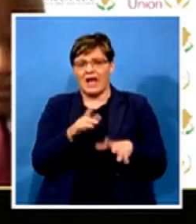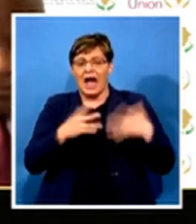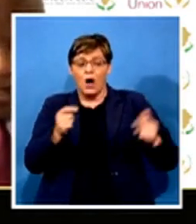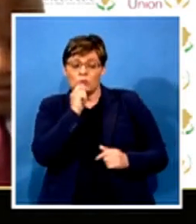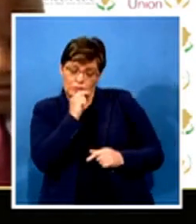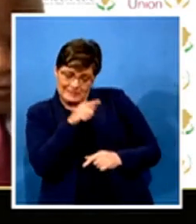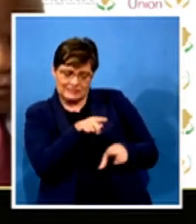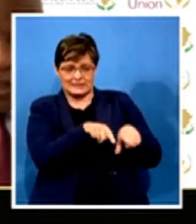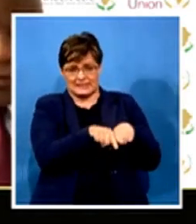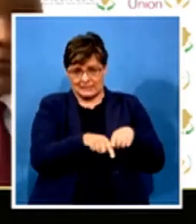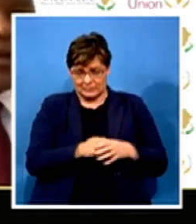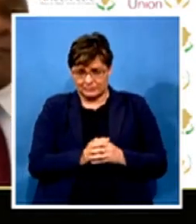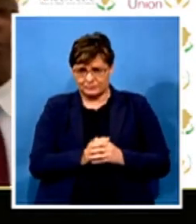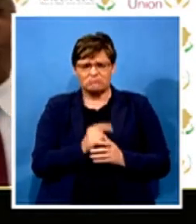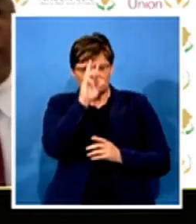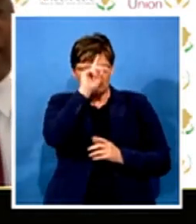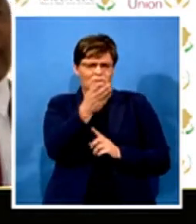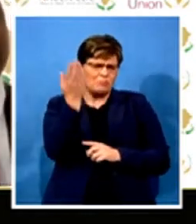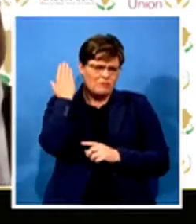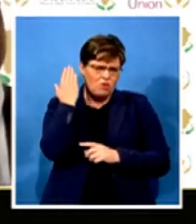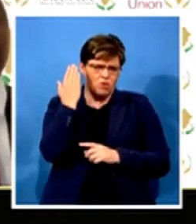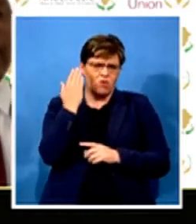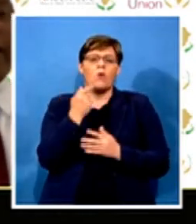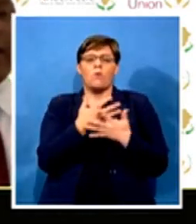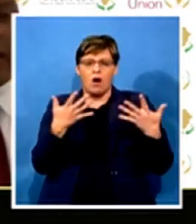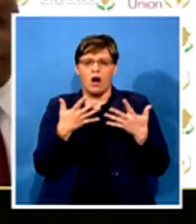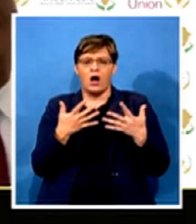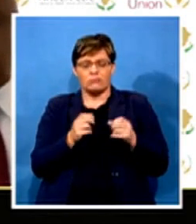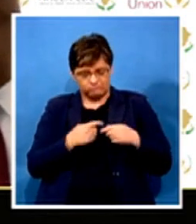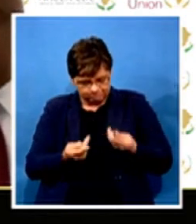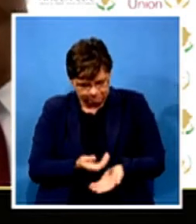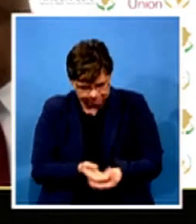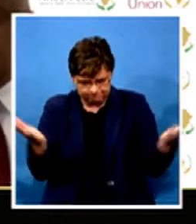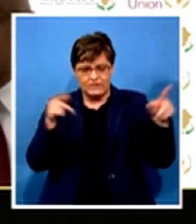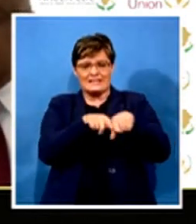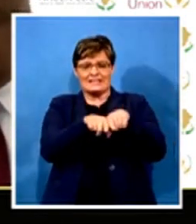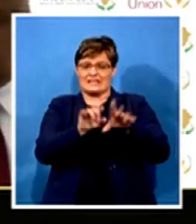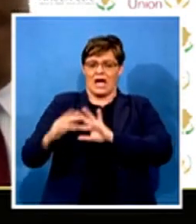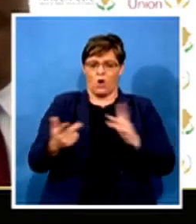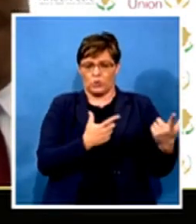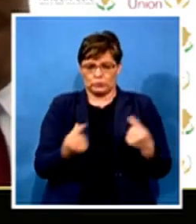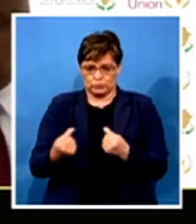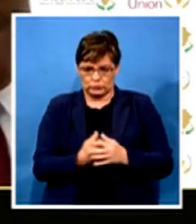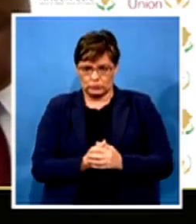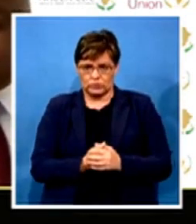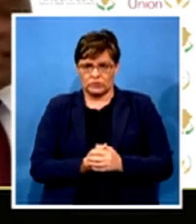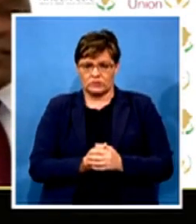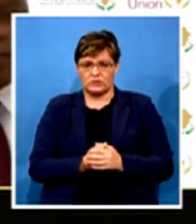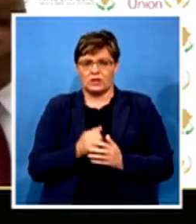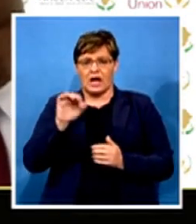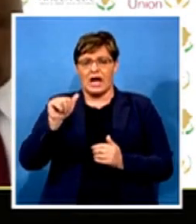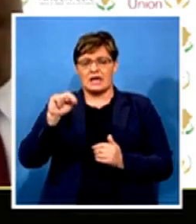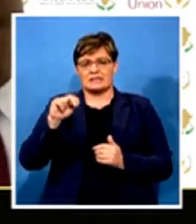are in a mass rollout of the testing for antigen. Let me just conclude with the